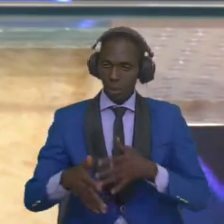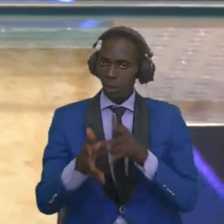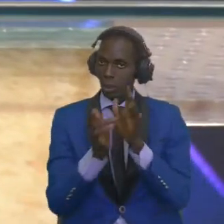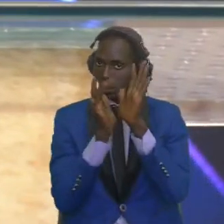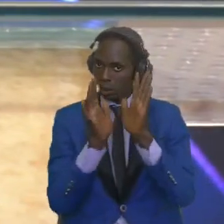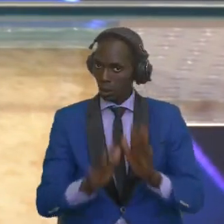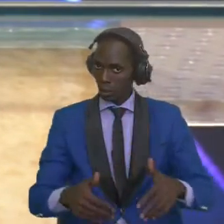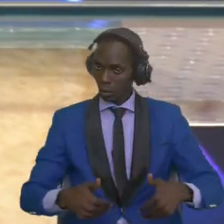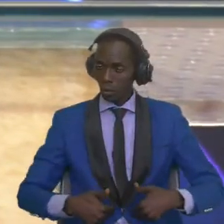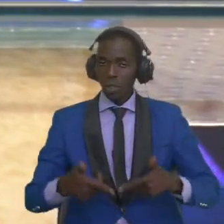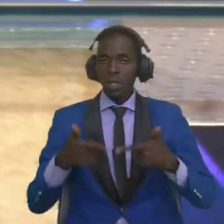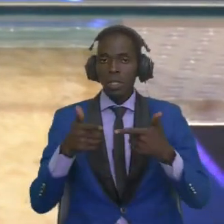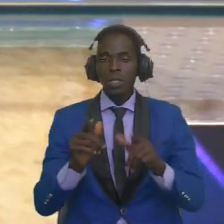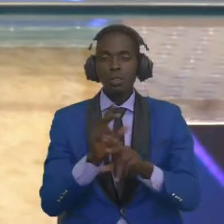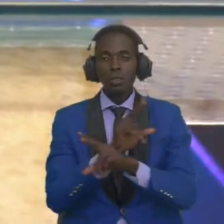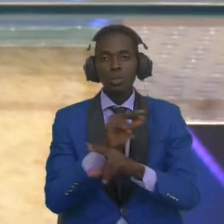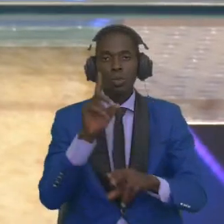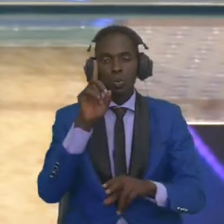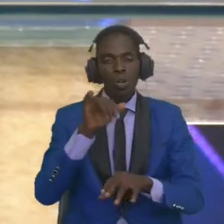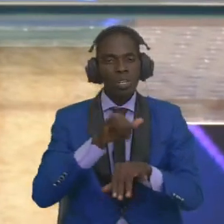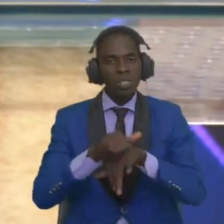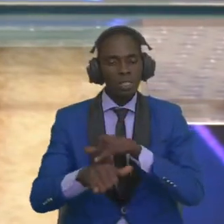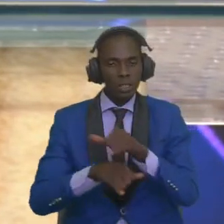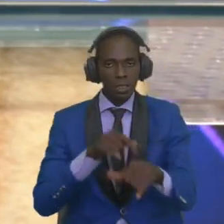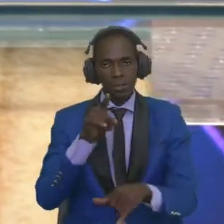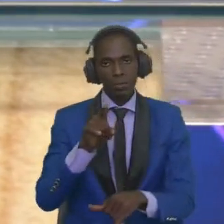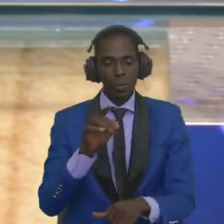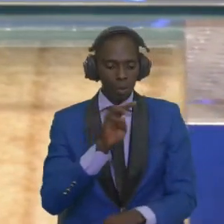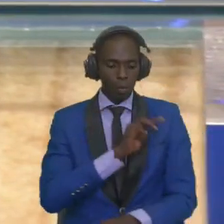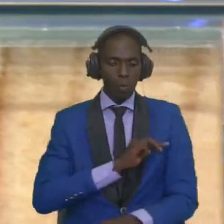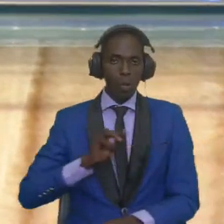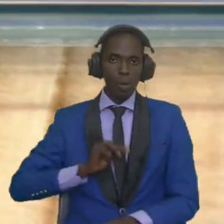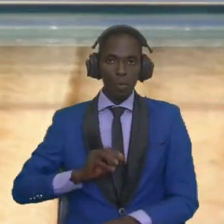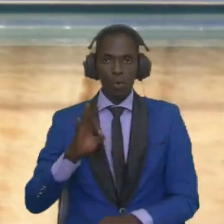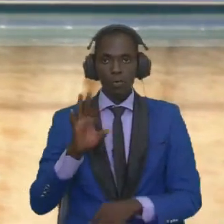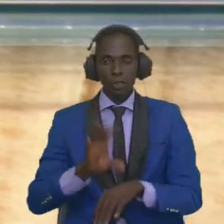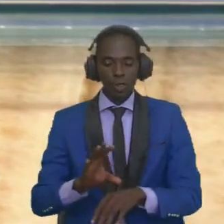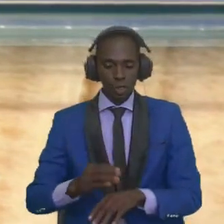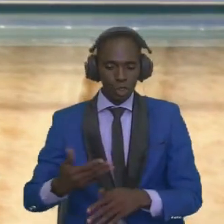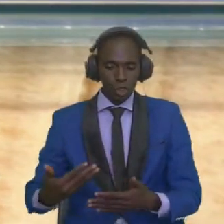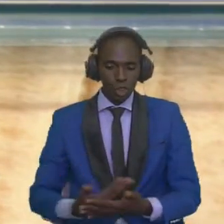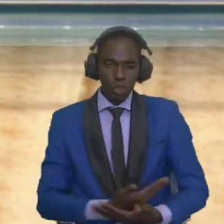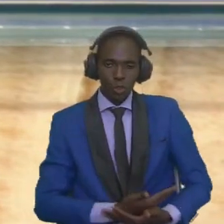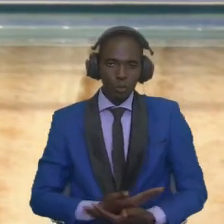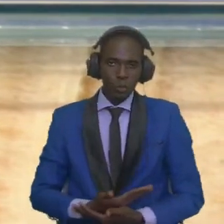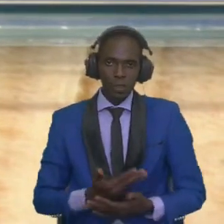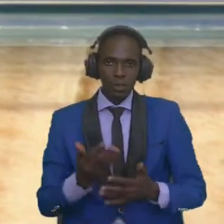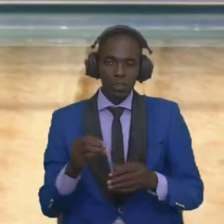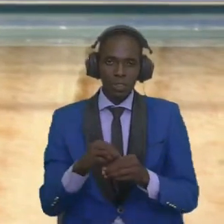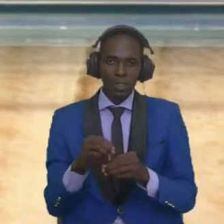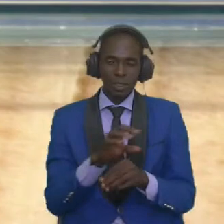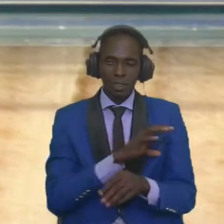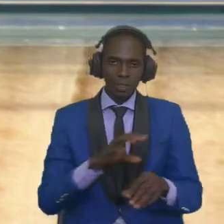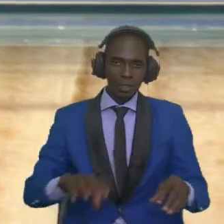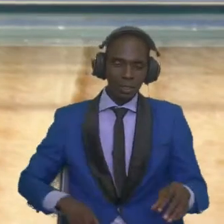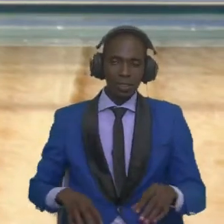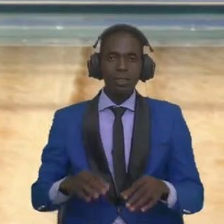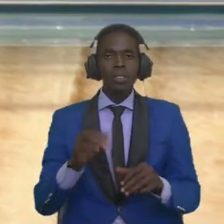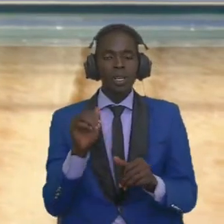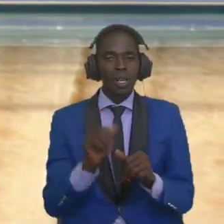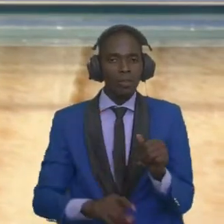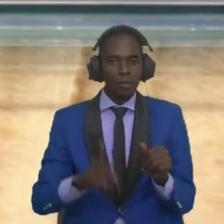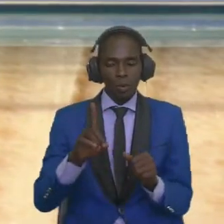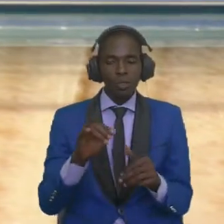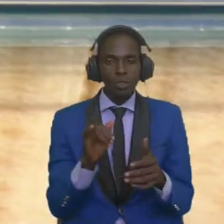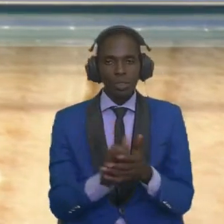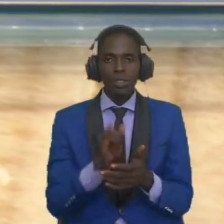youth, let no man deceive you. Members of the church, newborn babes, anyone that you are a child of God,